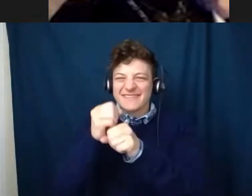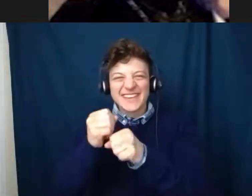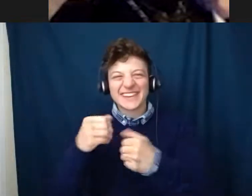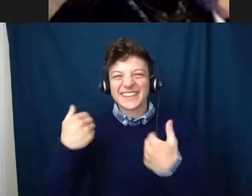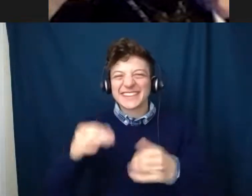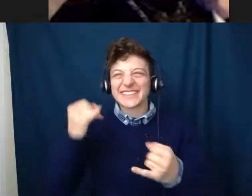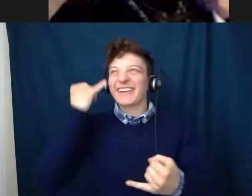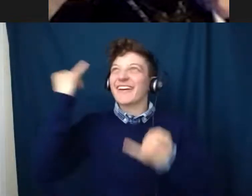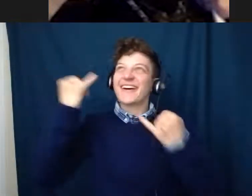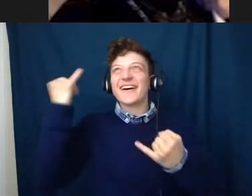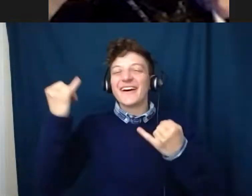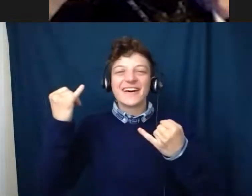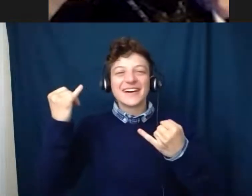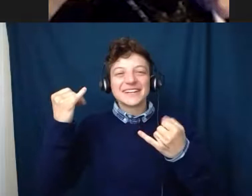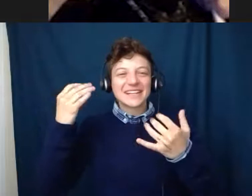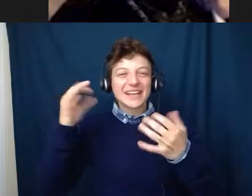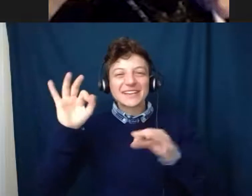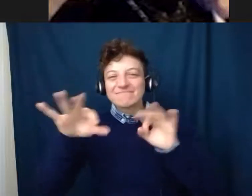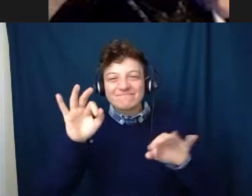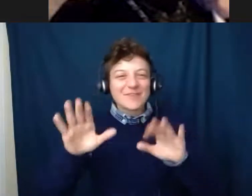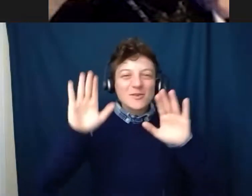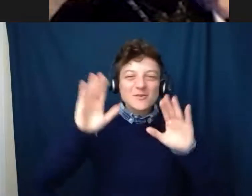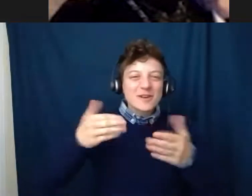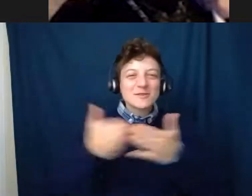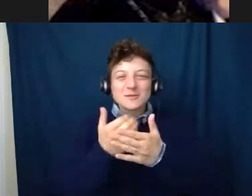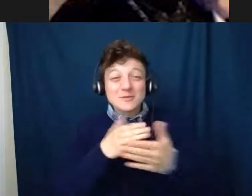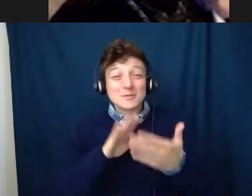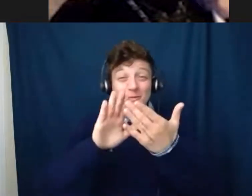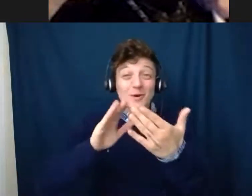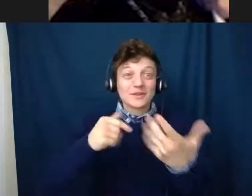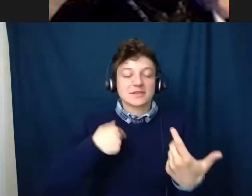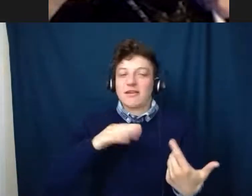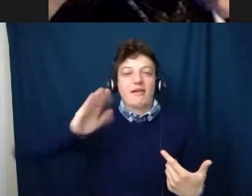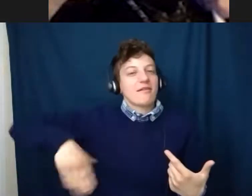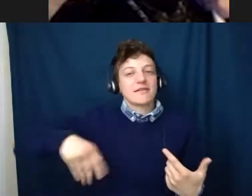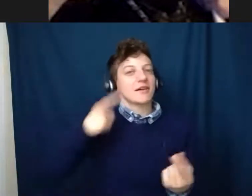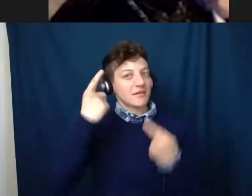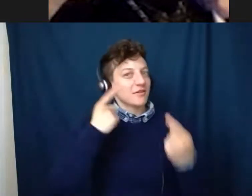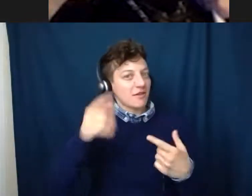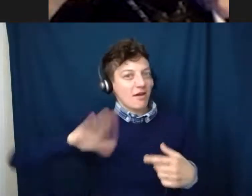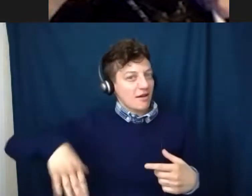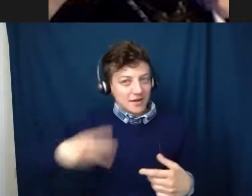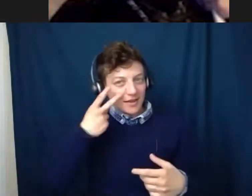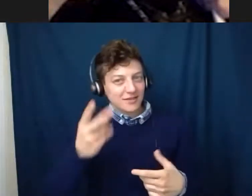and ideas. And I think that's one that I haven't thought of and I haven't seen done, but I really like it.